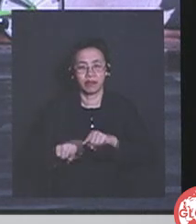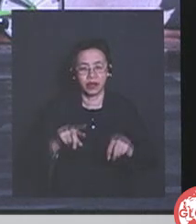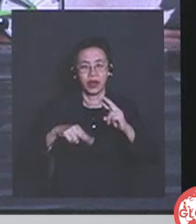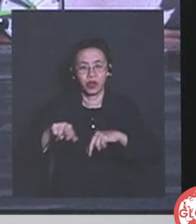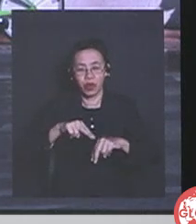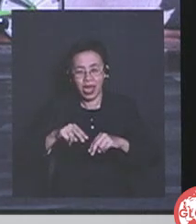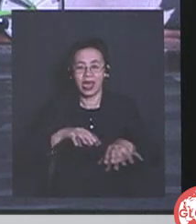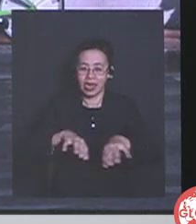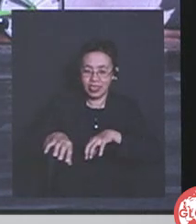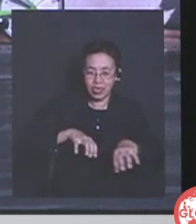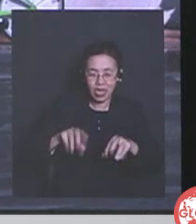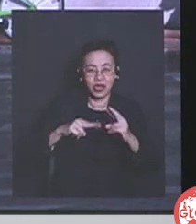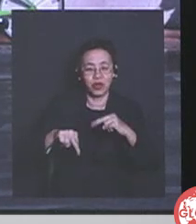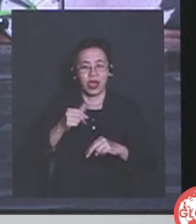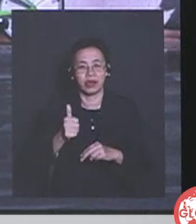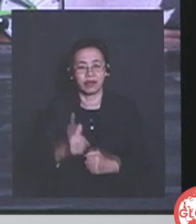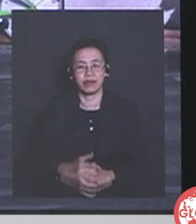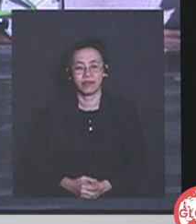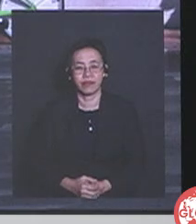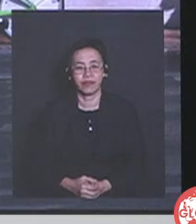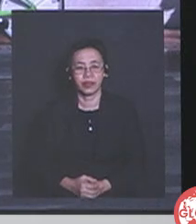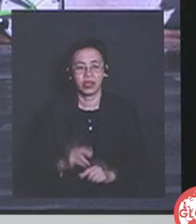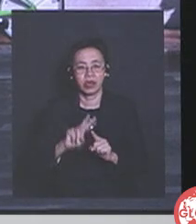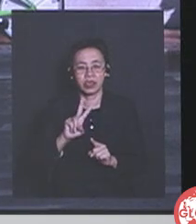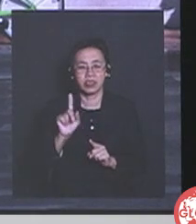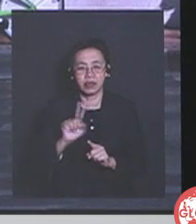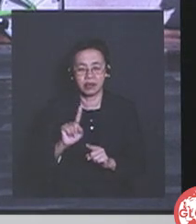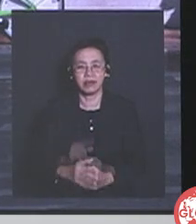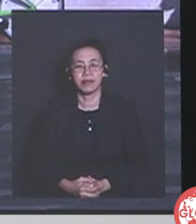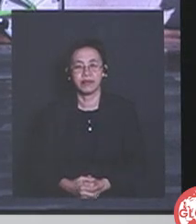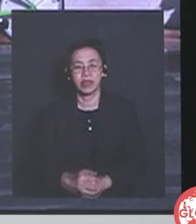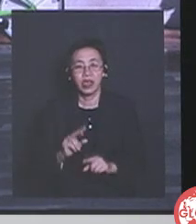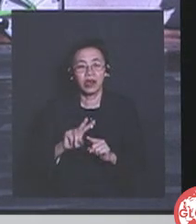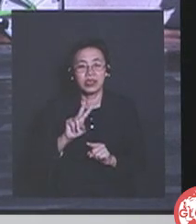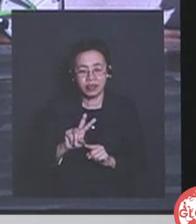Second one is about the productivity of the